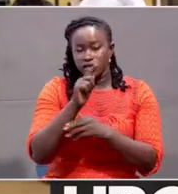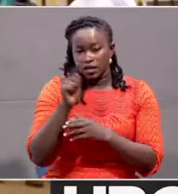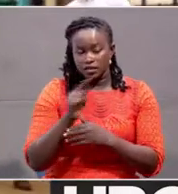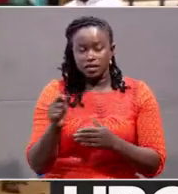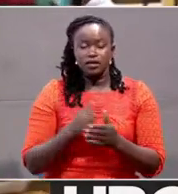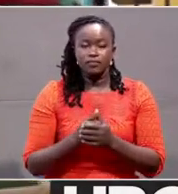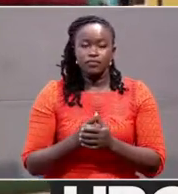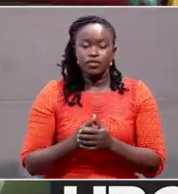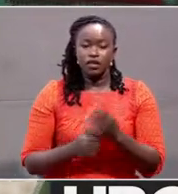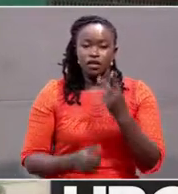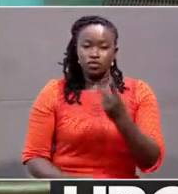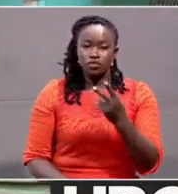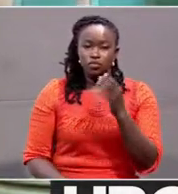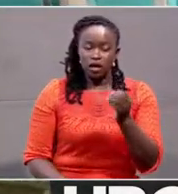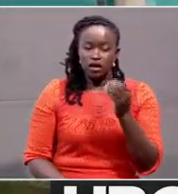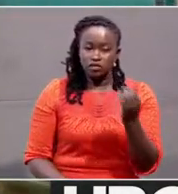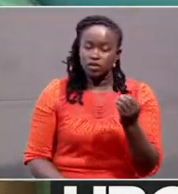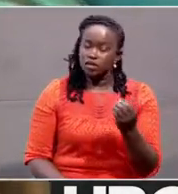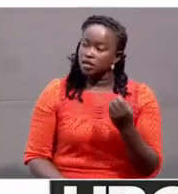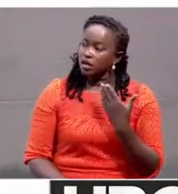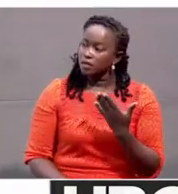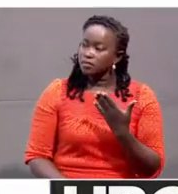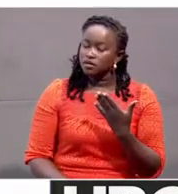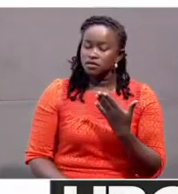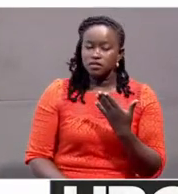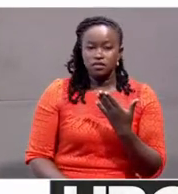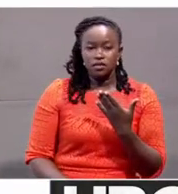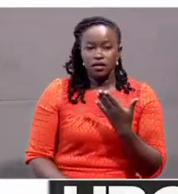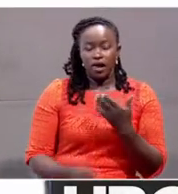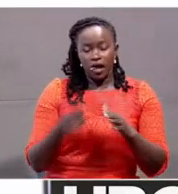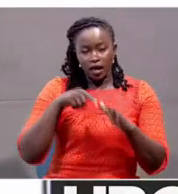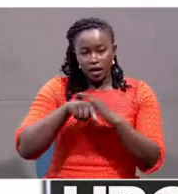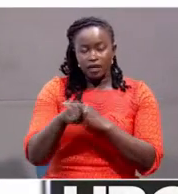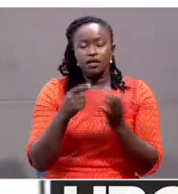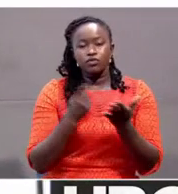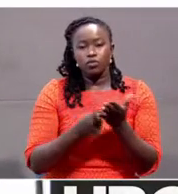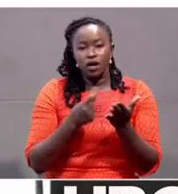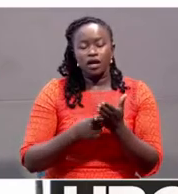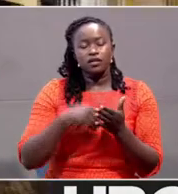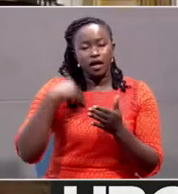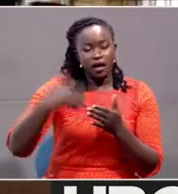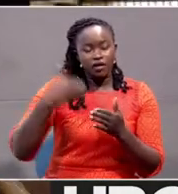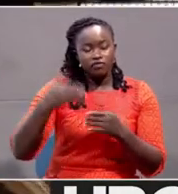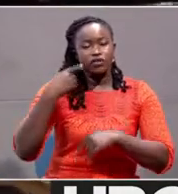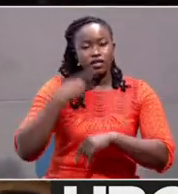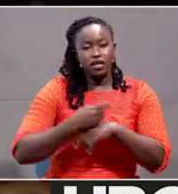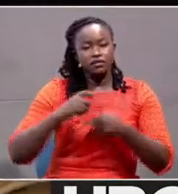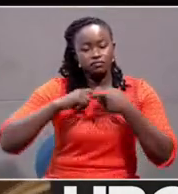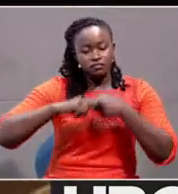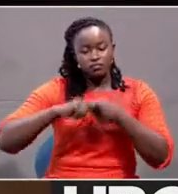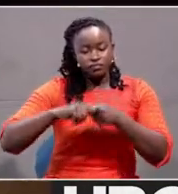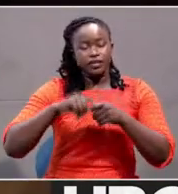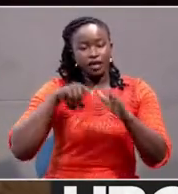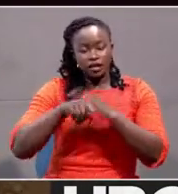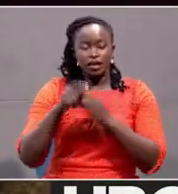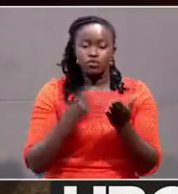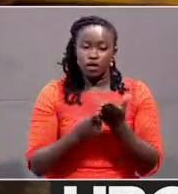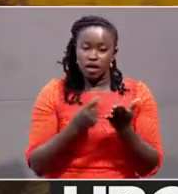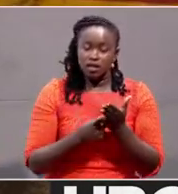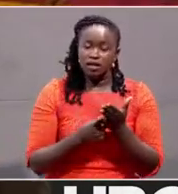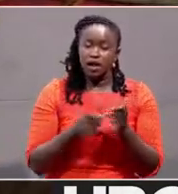at least 200 trucks containing rice enter Uganda on a daily basis. This is